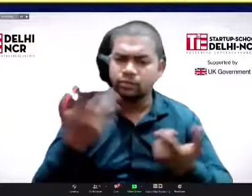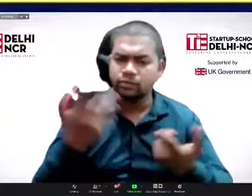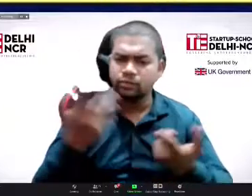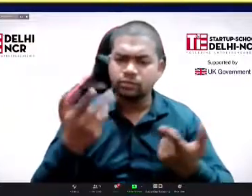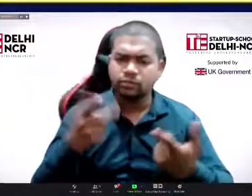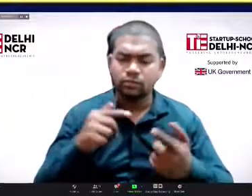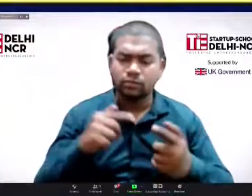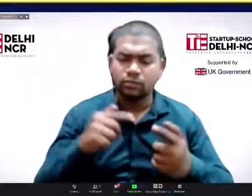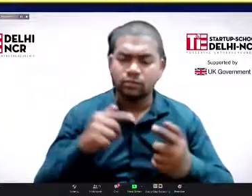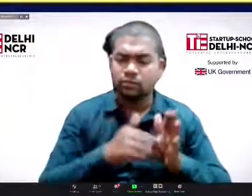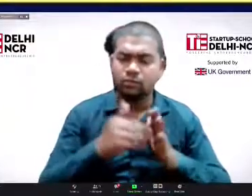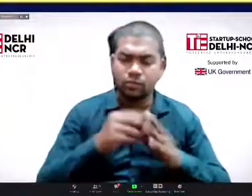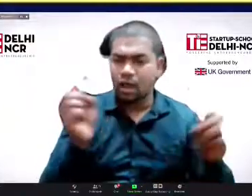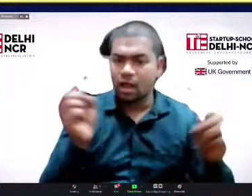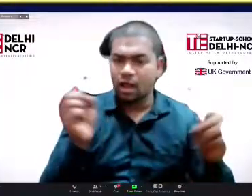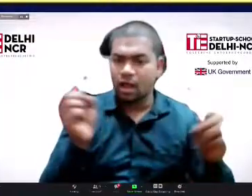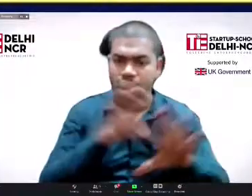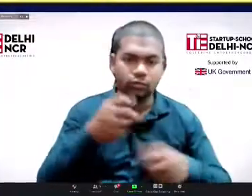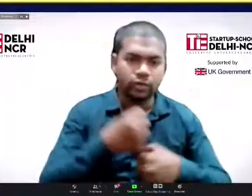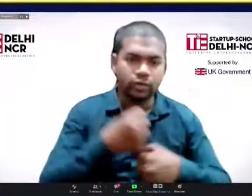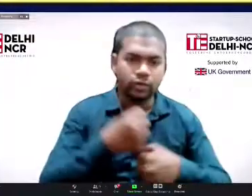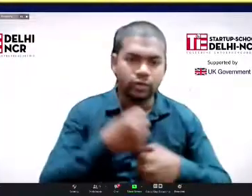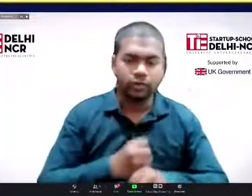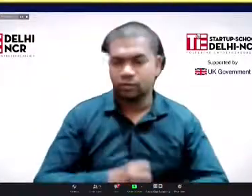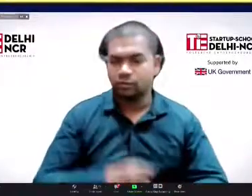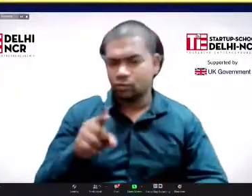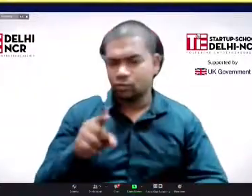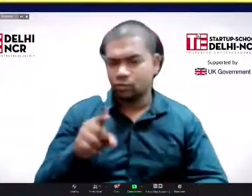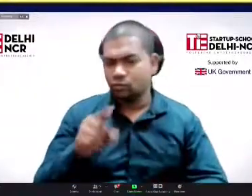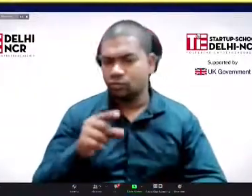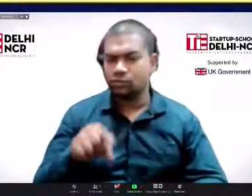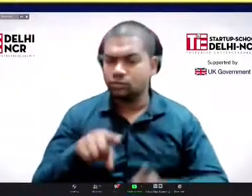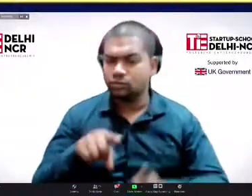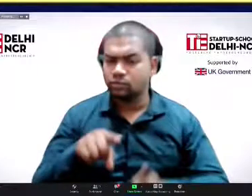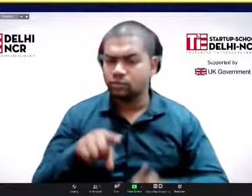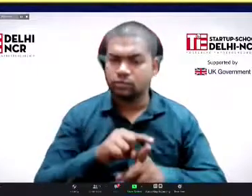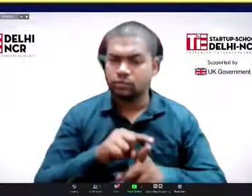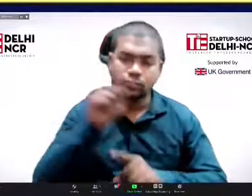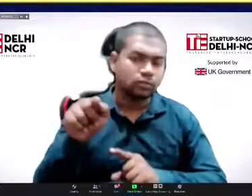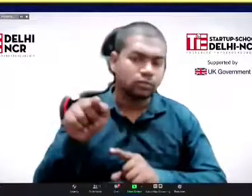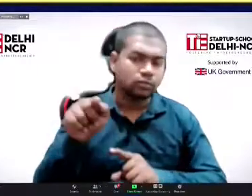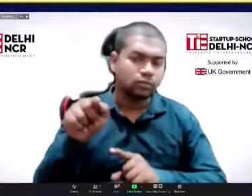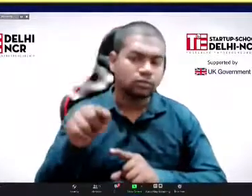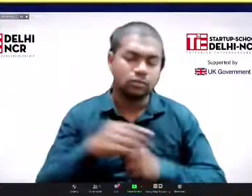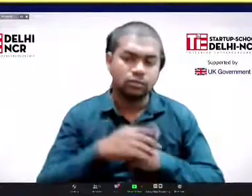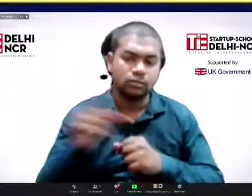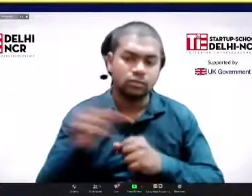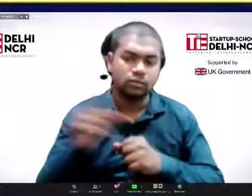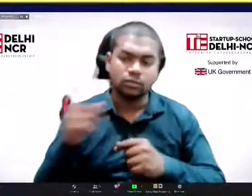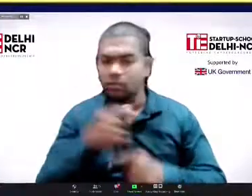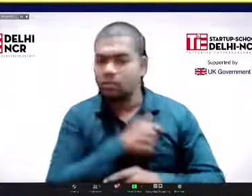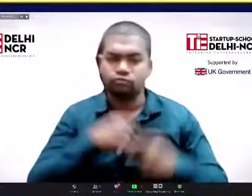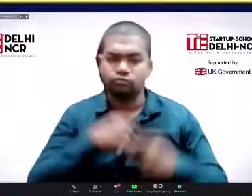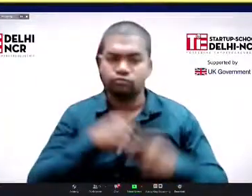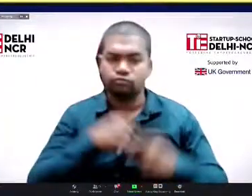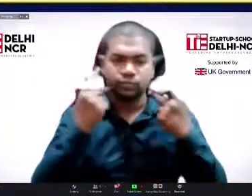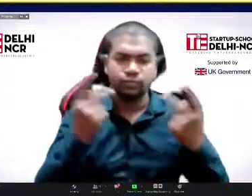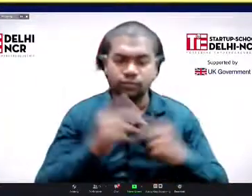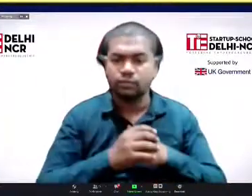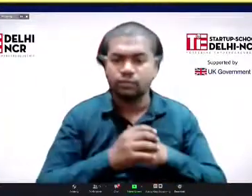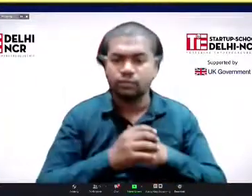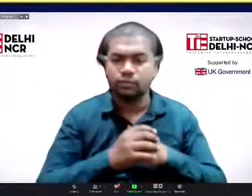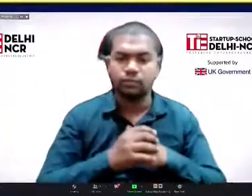certain element of magic that you create to cause that recall. There's a brand, this is not something we've done,